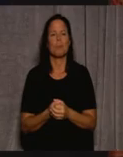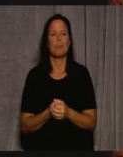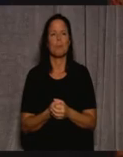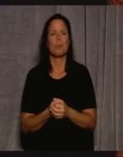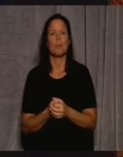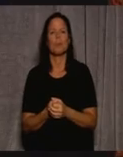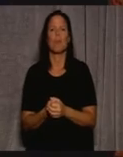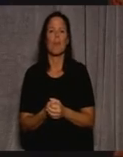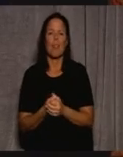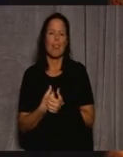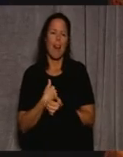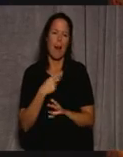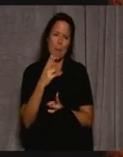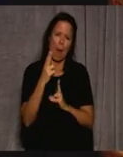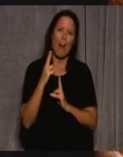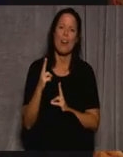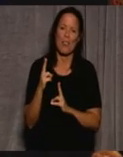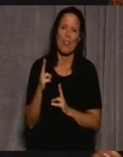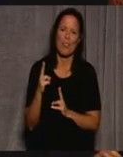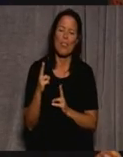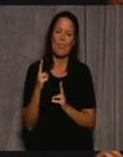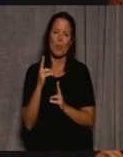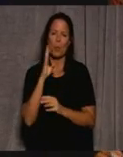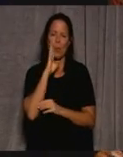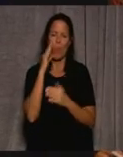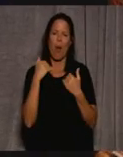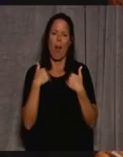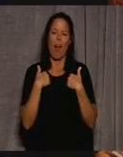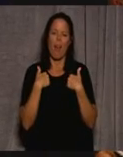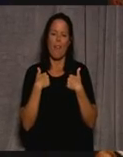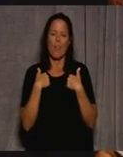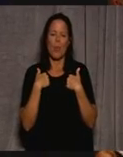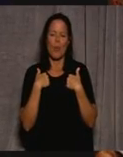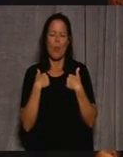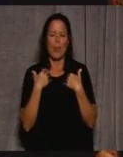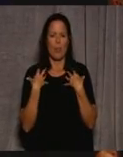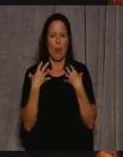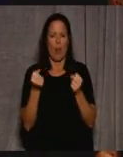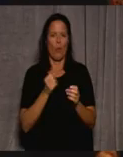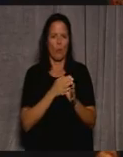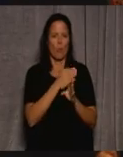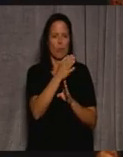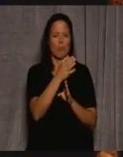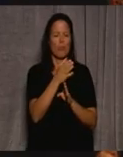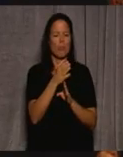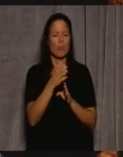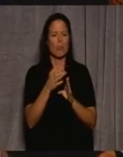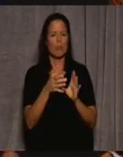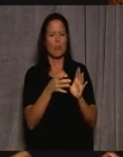I am now honored to say that we will have you as our health professions colleagues.